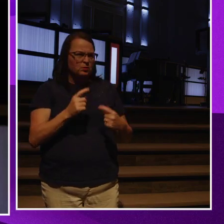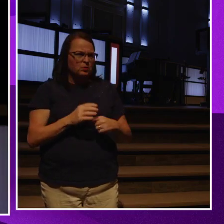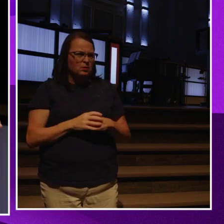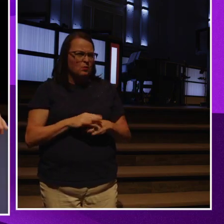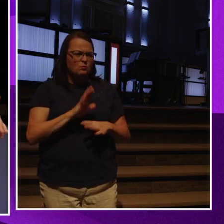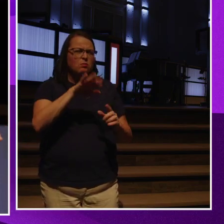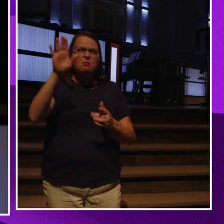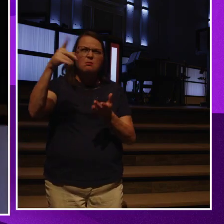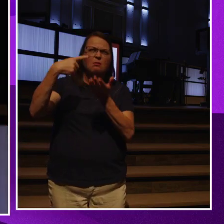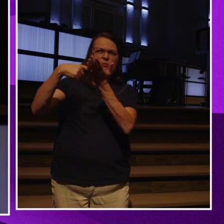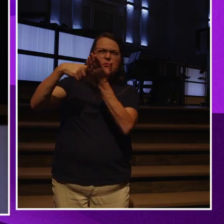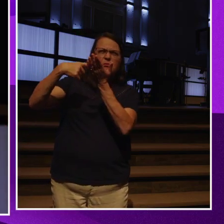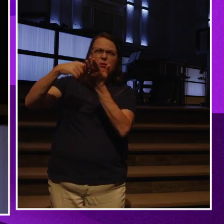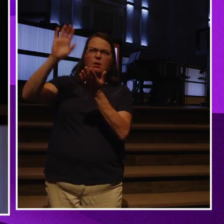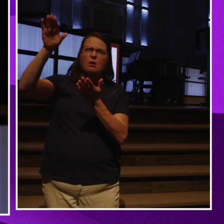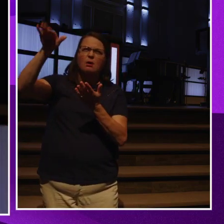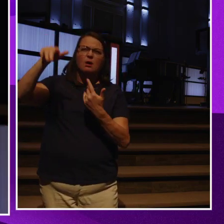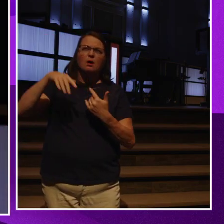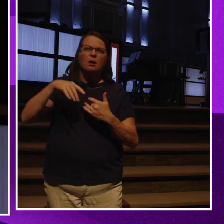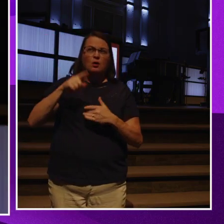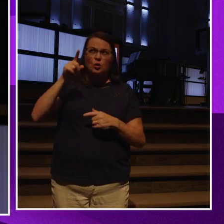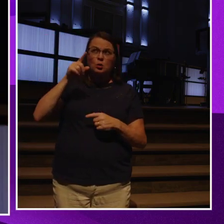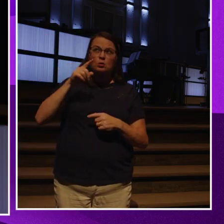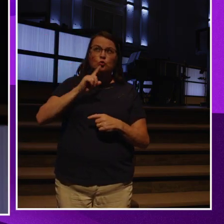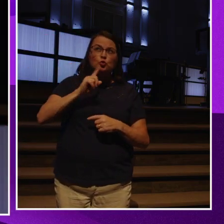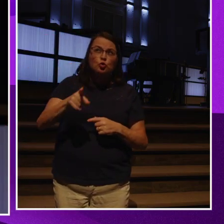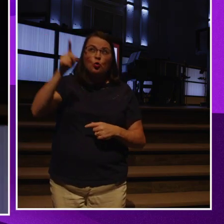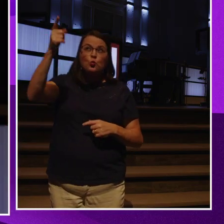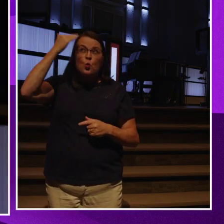sure you knew what you were doing here?